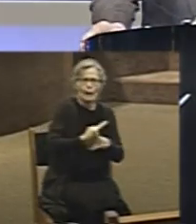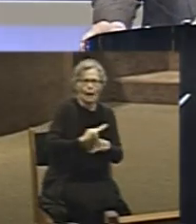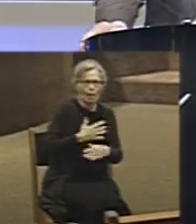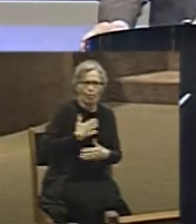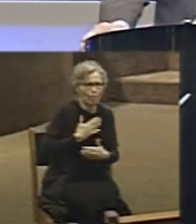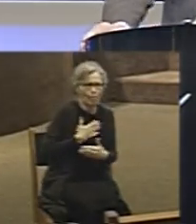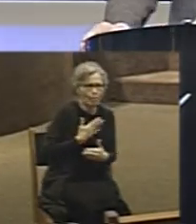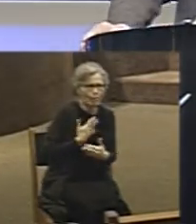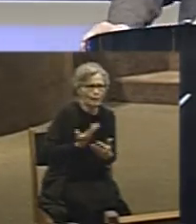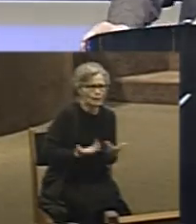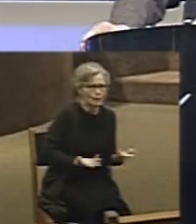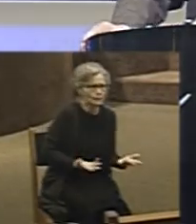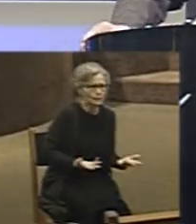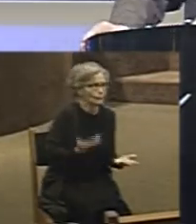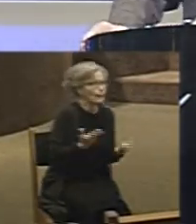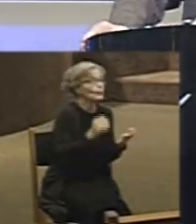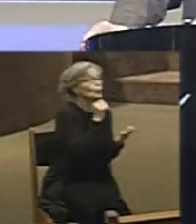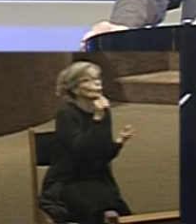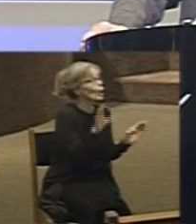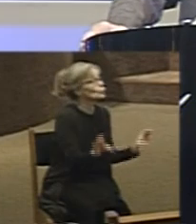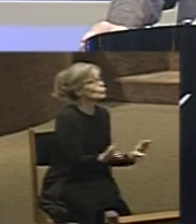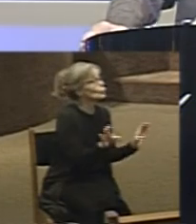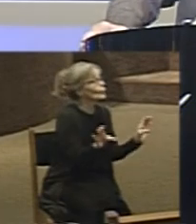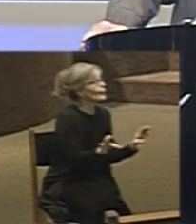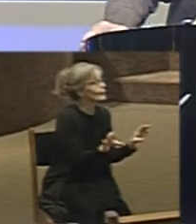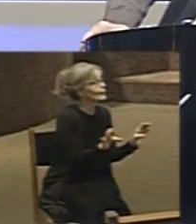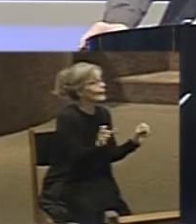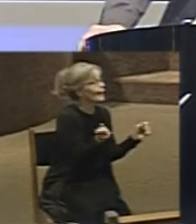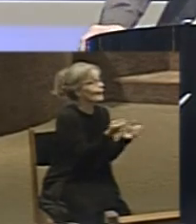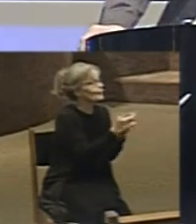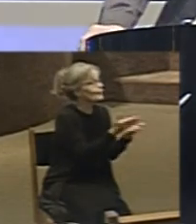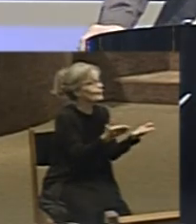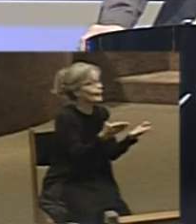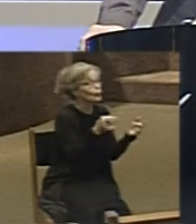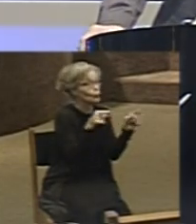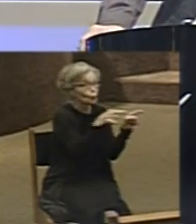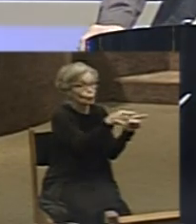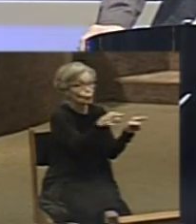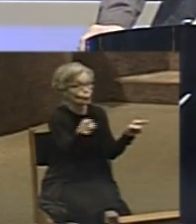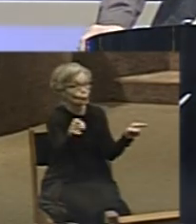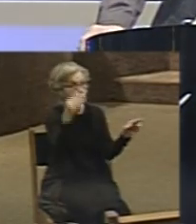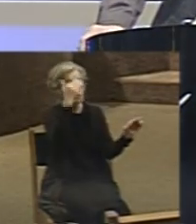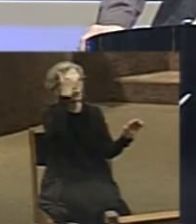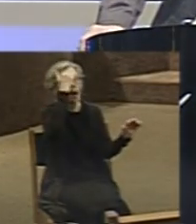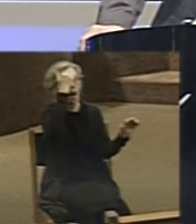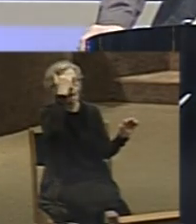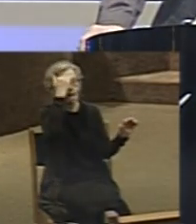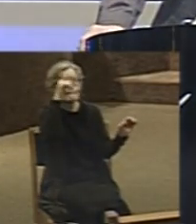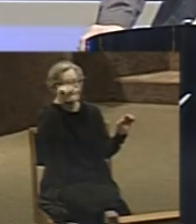then maybe you're not doing everything you know